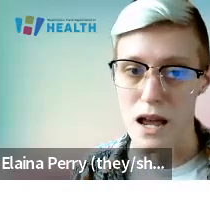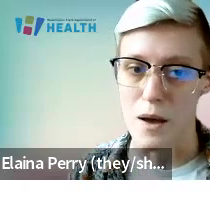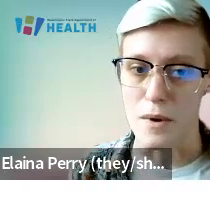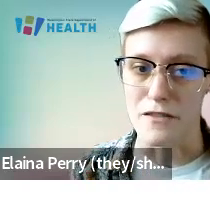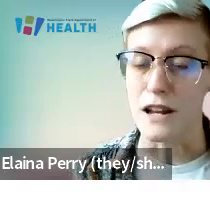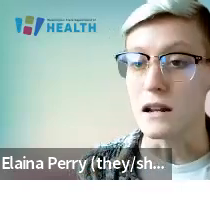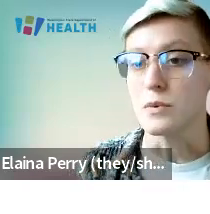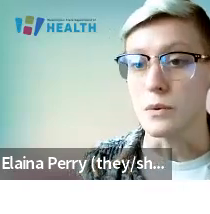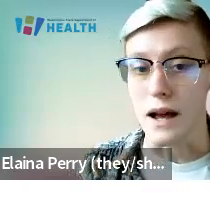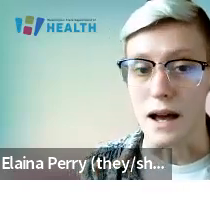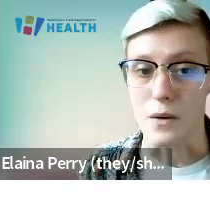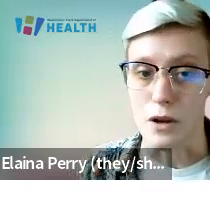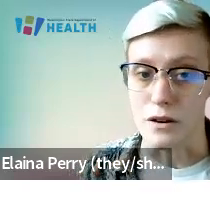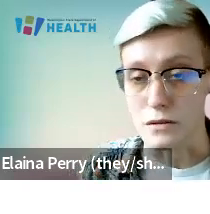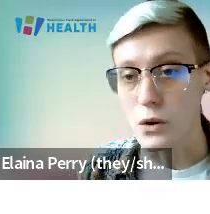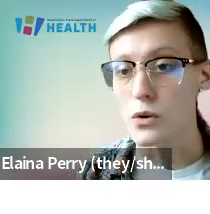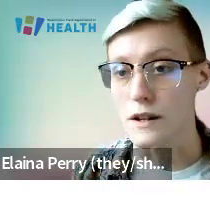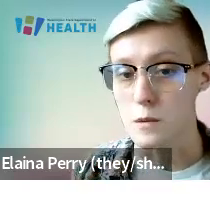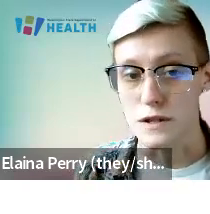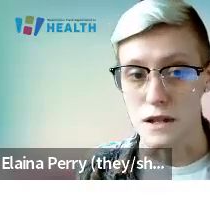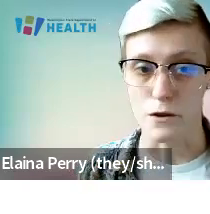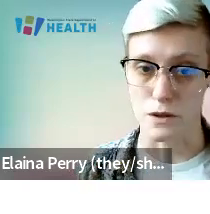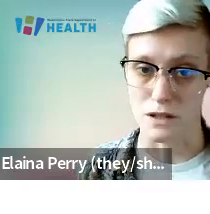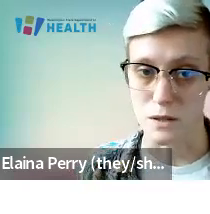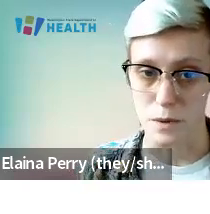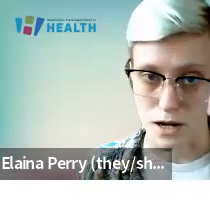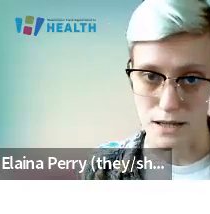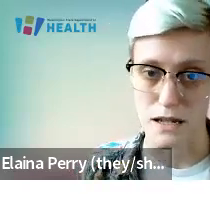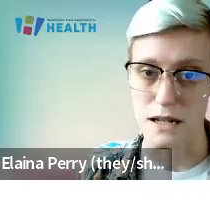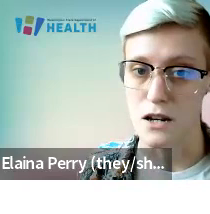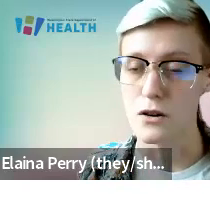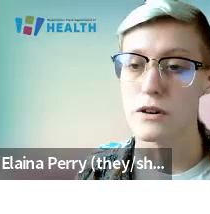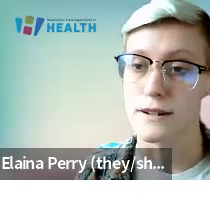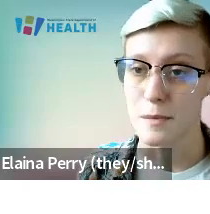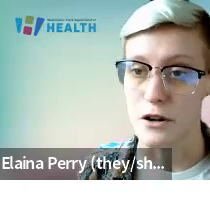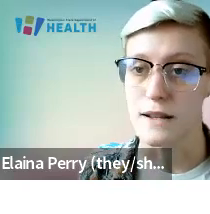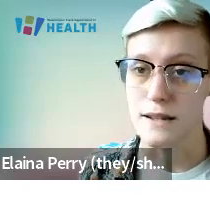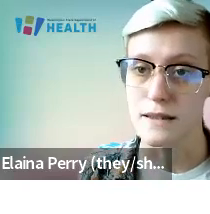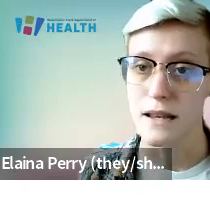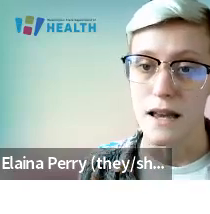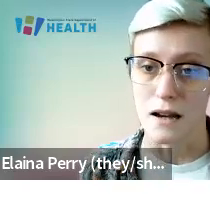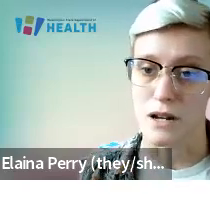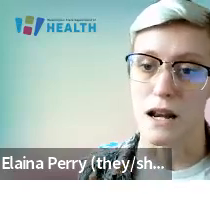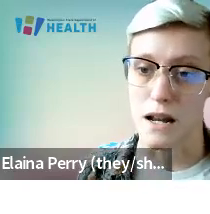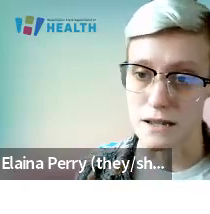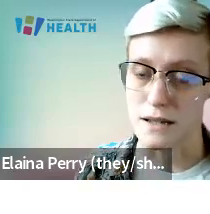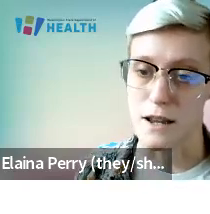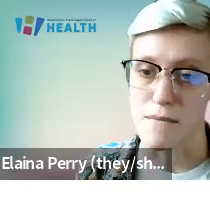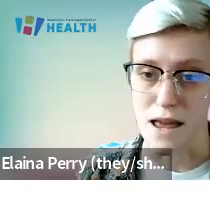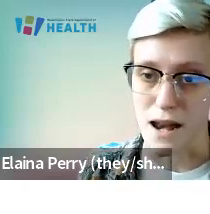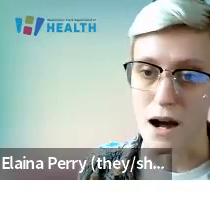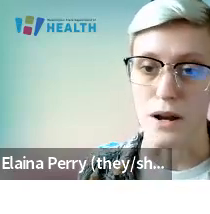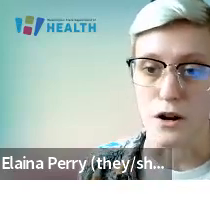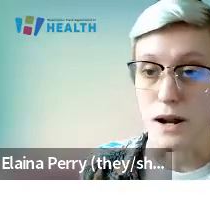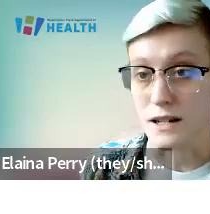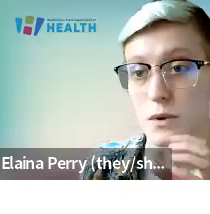amount of engagement we had with our local experts and folks with lived experience to get to know their experiences of the 988